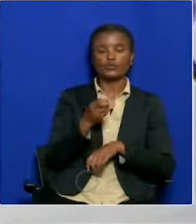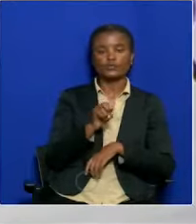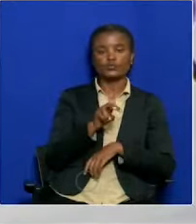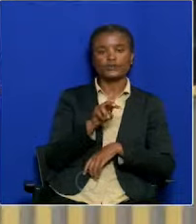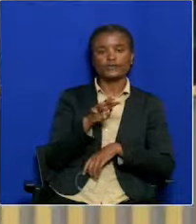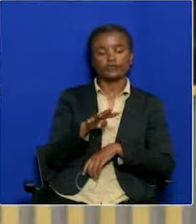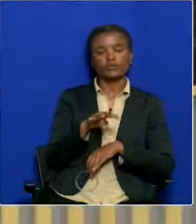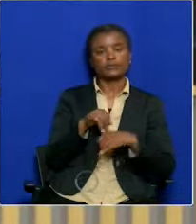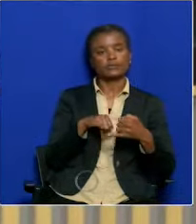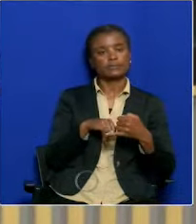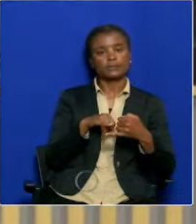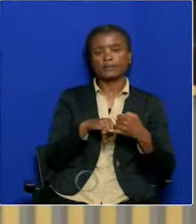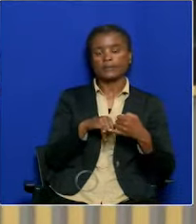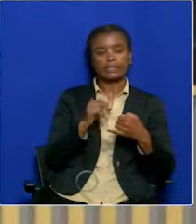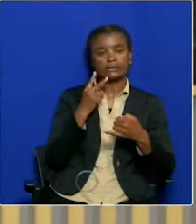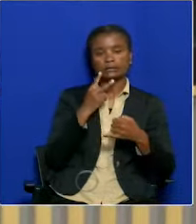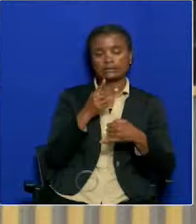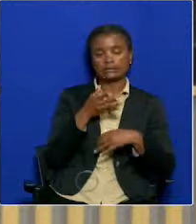Thank you.